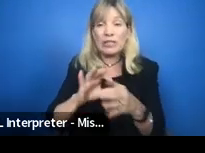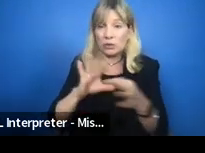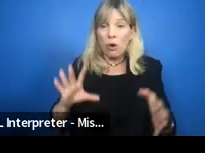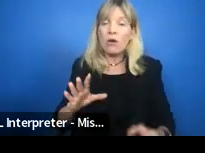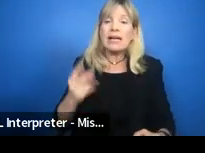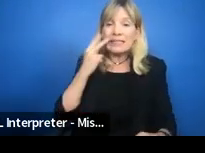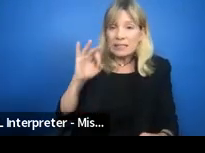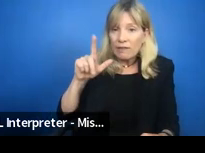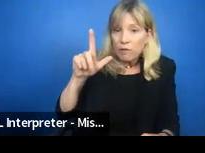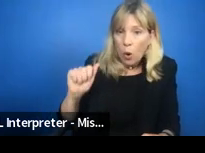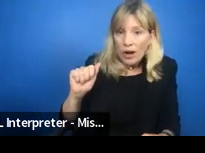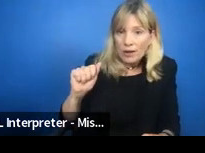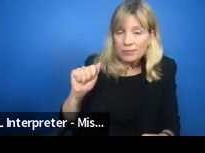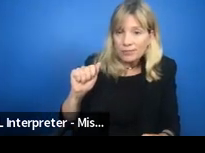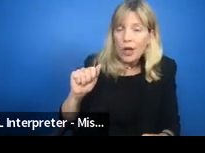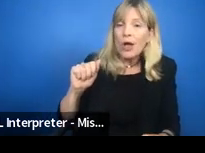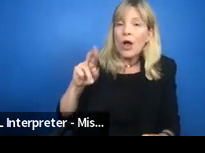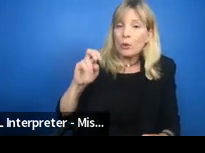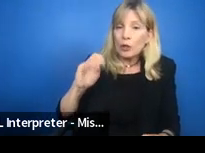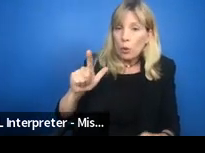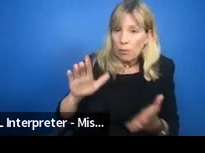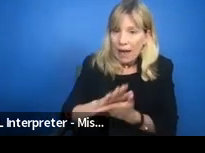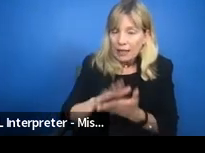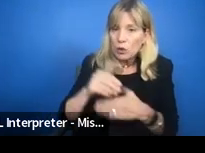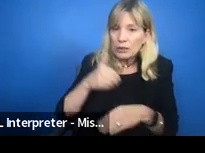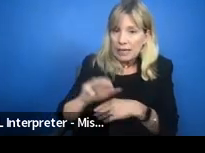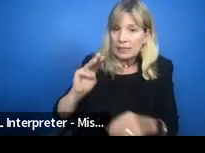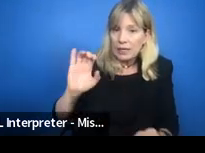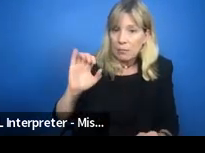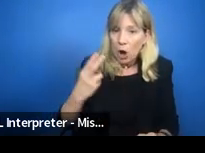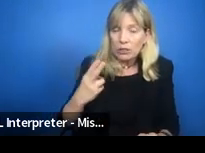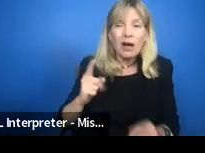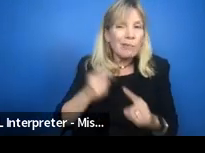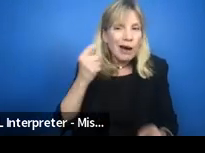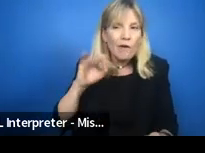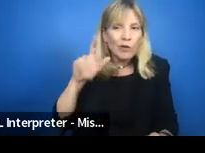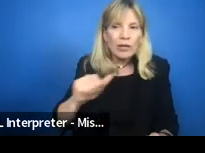at Florida, for example, renewal packets began going out in March, but Florida did